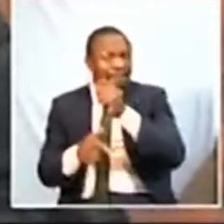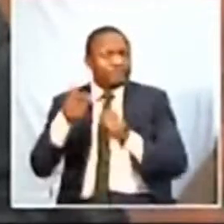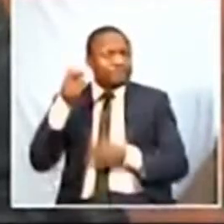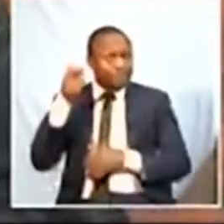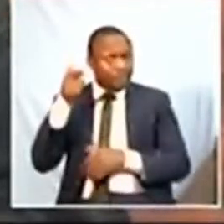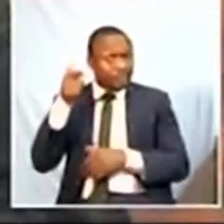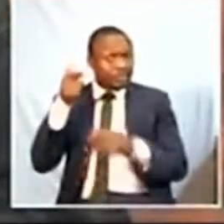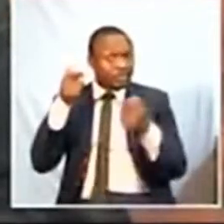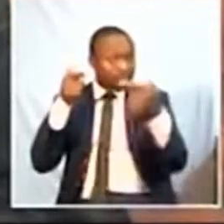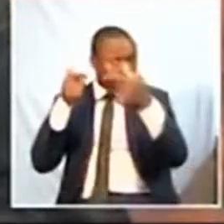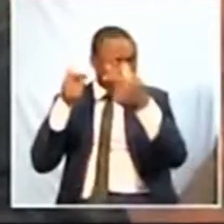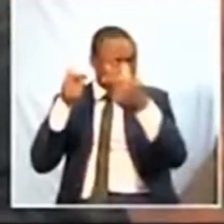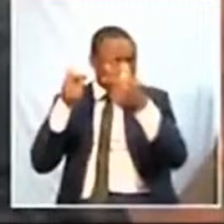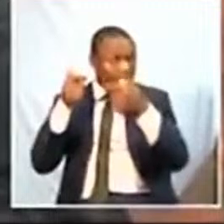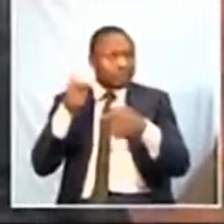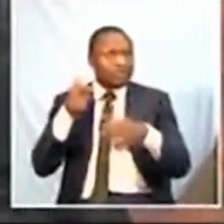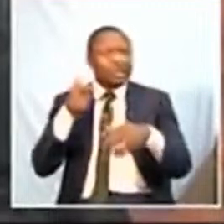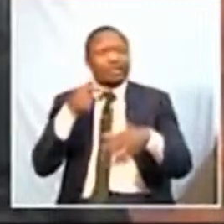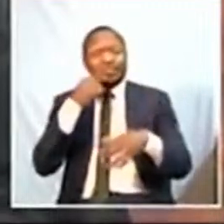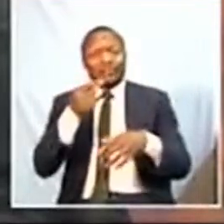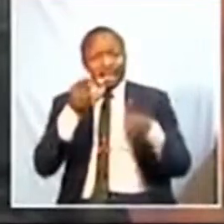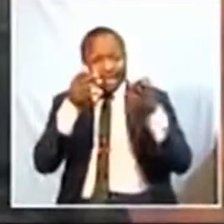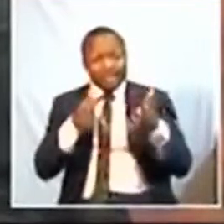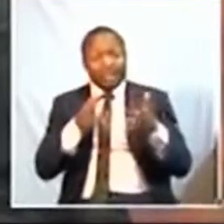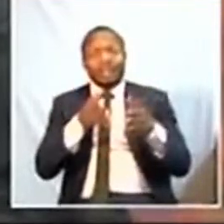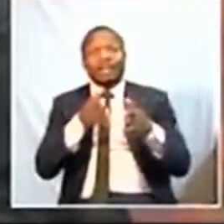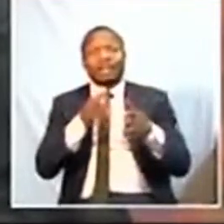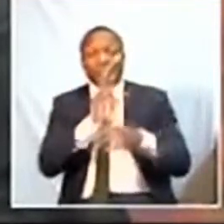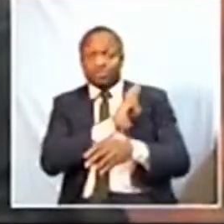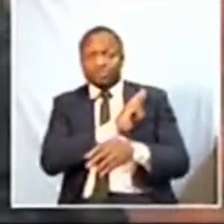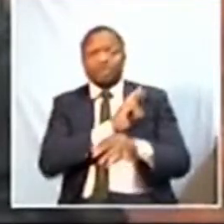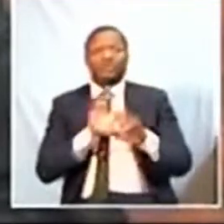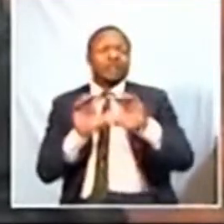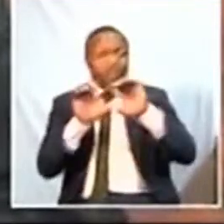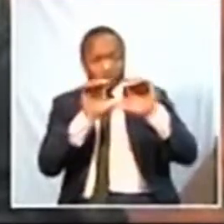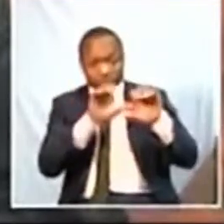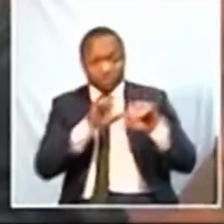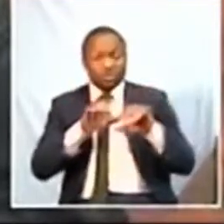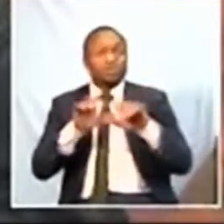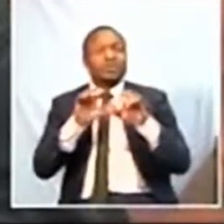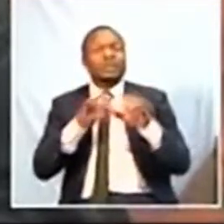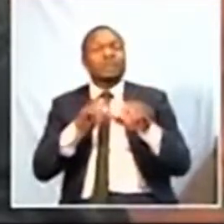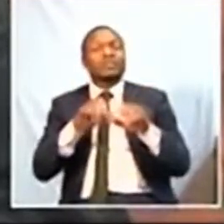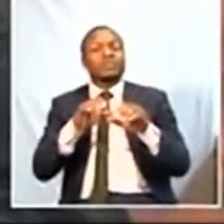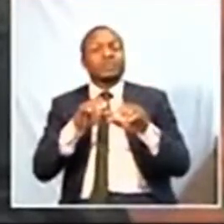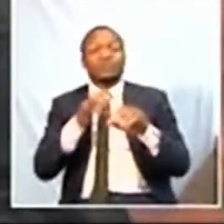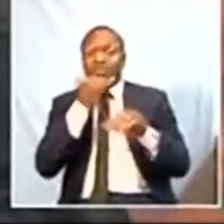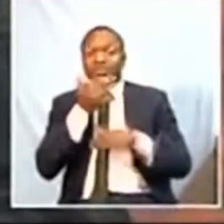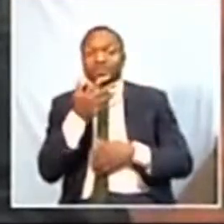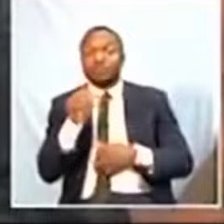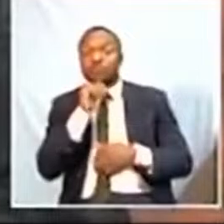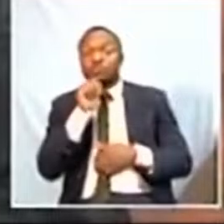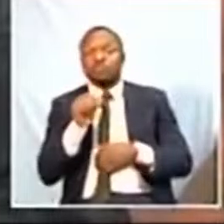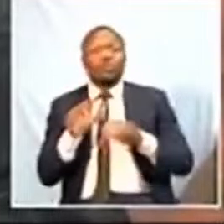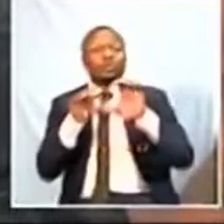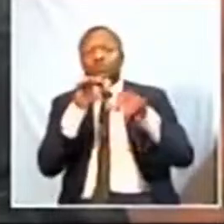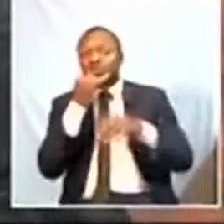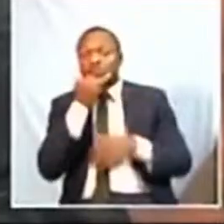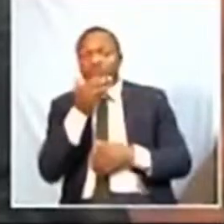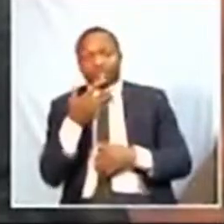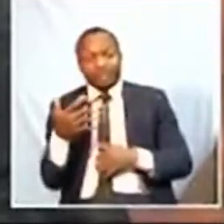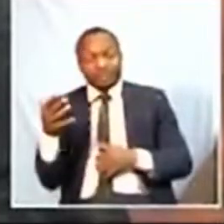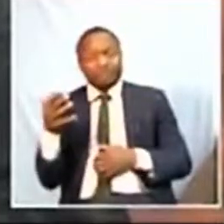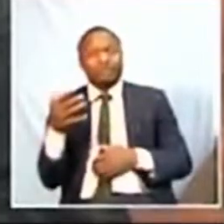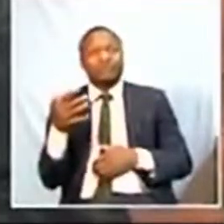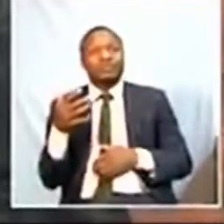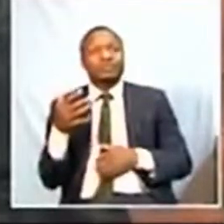we are going to tell the Zambians that here in Rufunsa they are doing wrong things. Meaning that don't do wrong things.